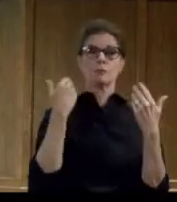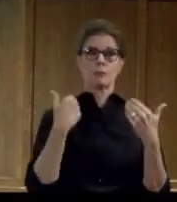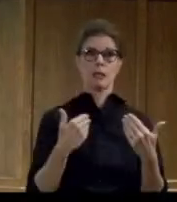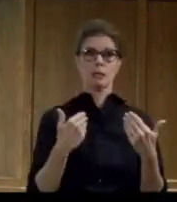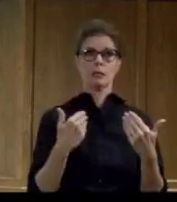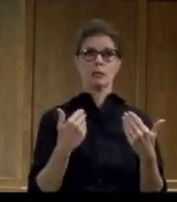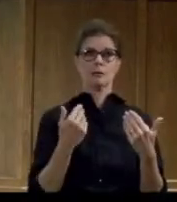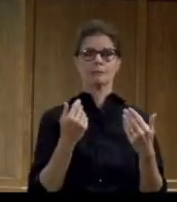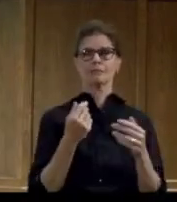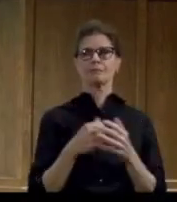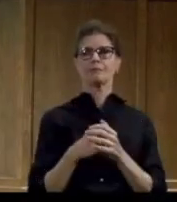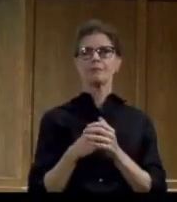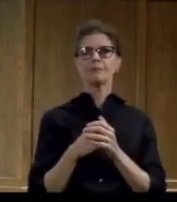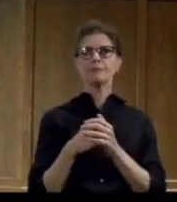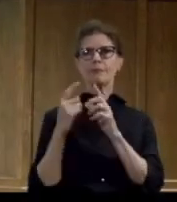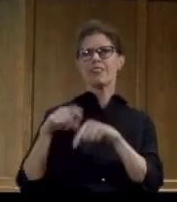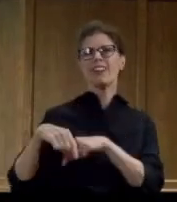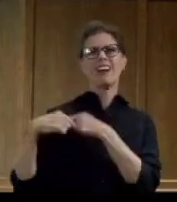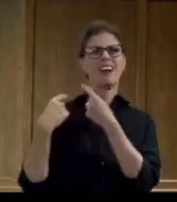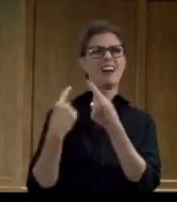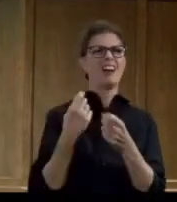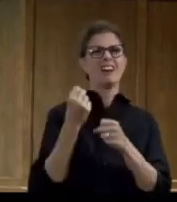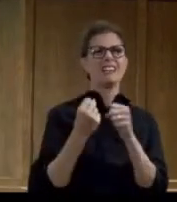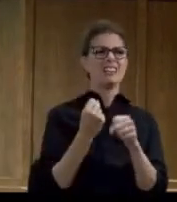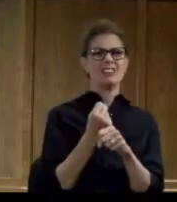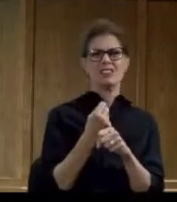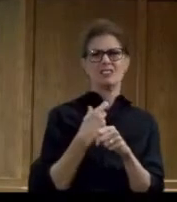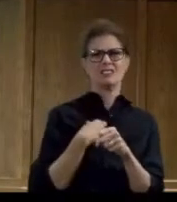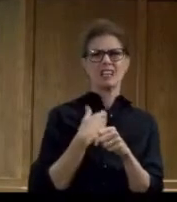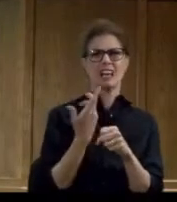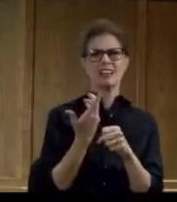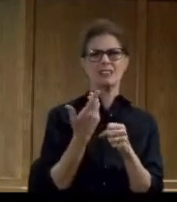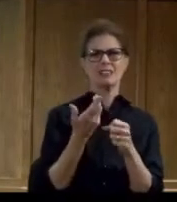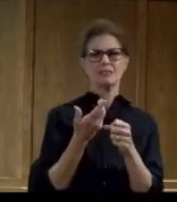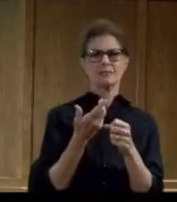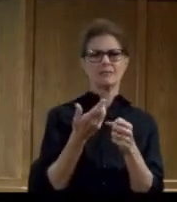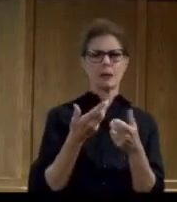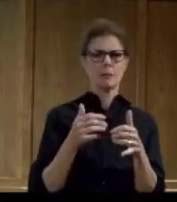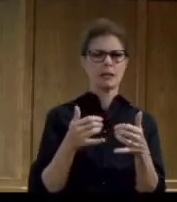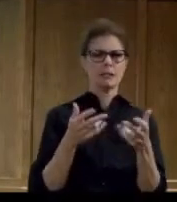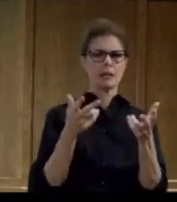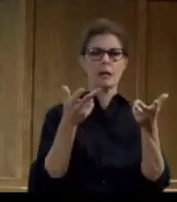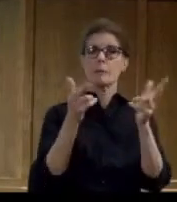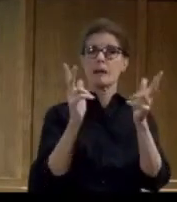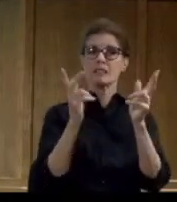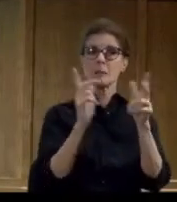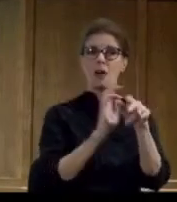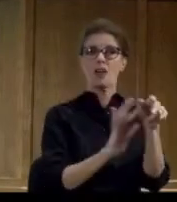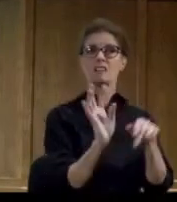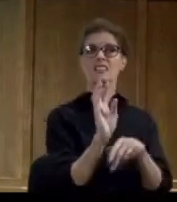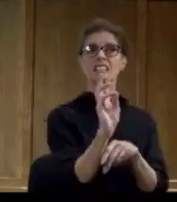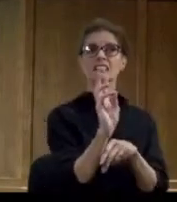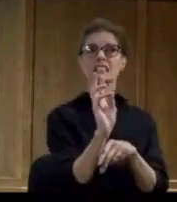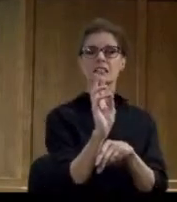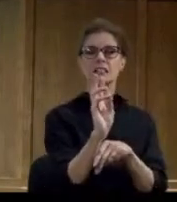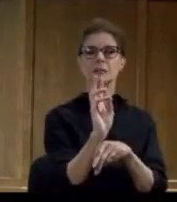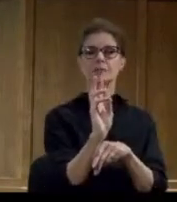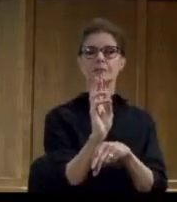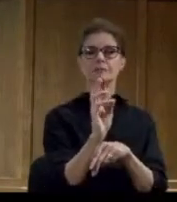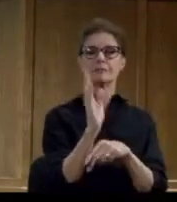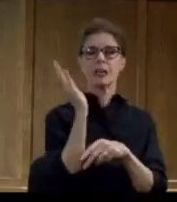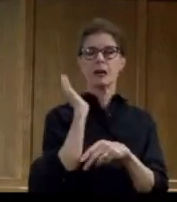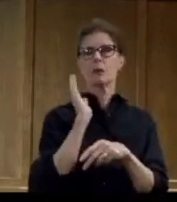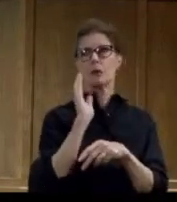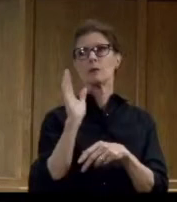For years, I've on and off played 6 a.m. basketball. Used to be at Oklahoma Christian, now it's played at other places. I